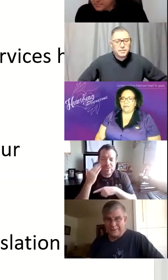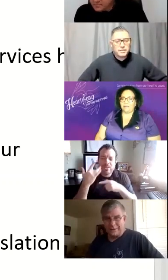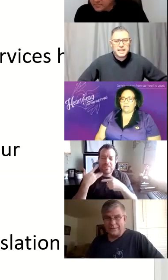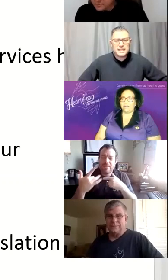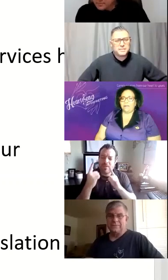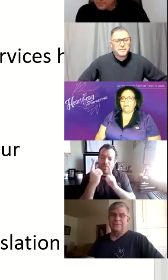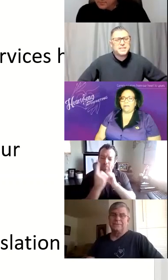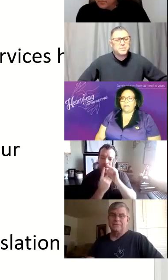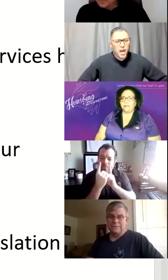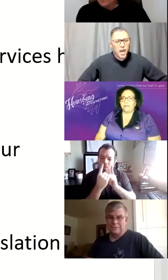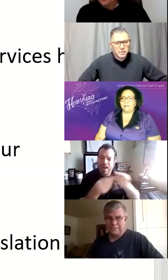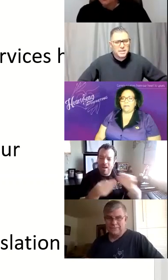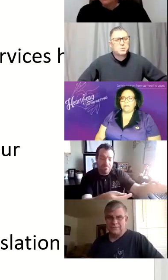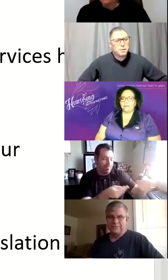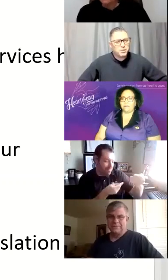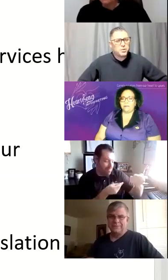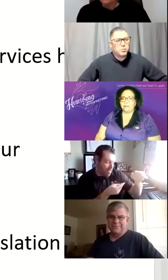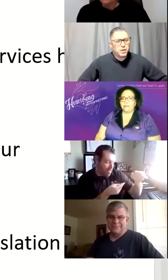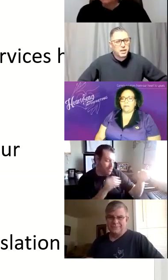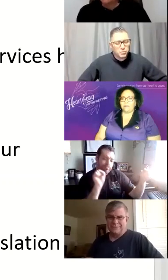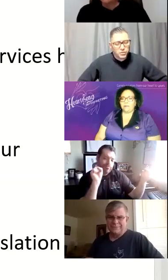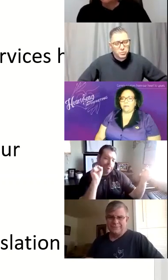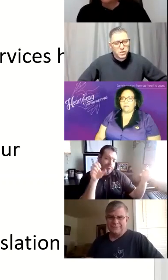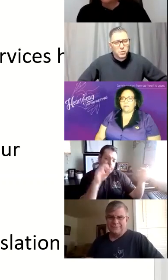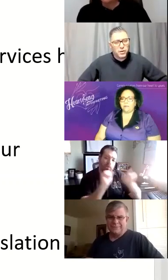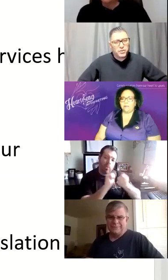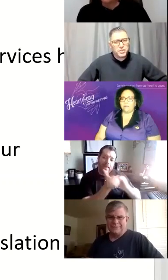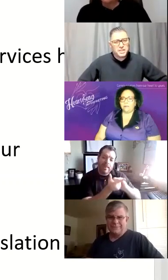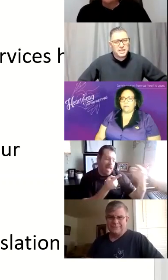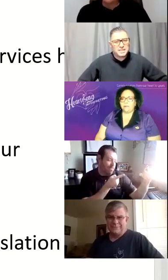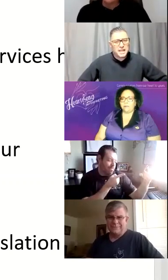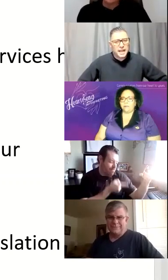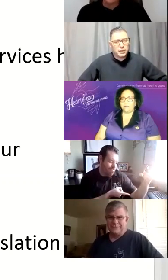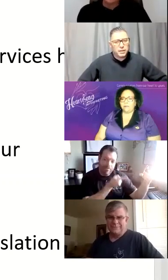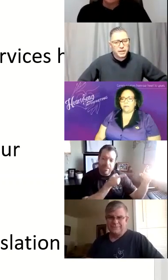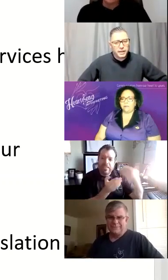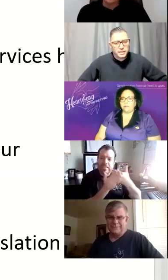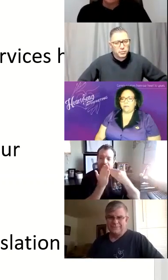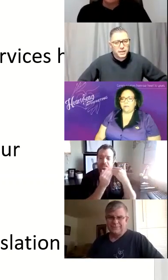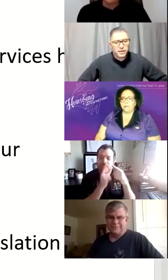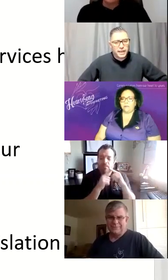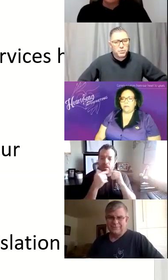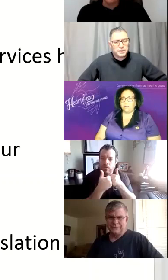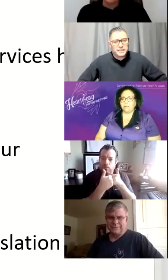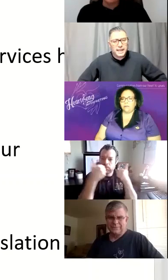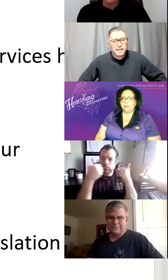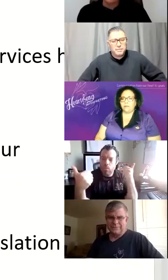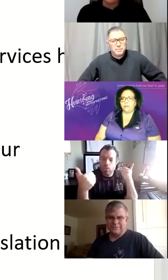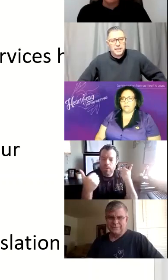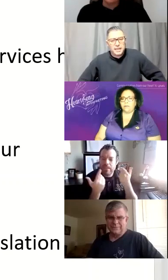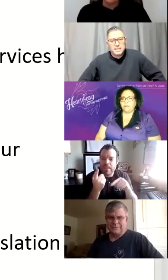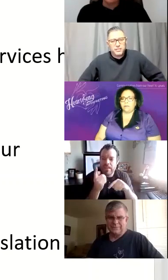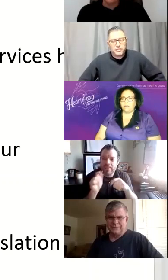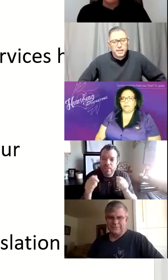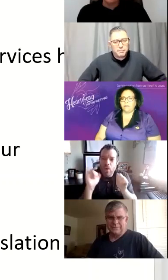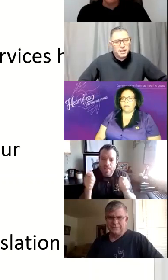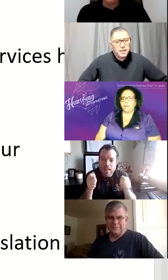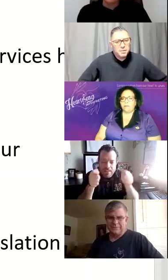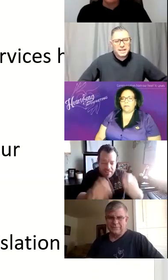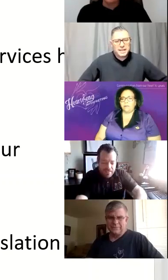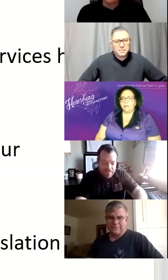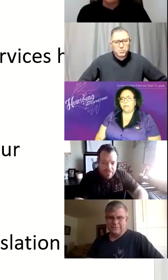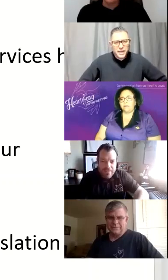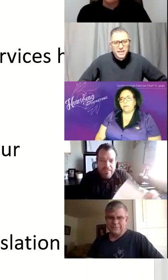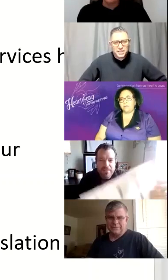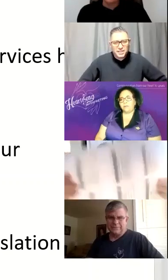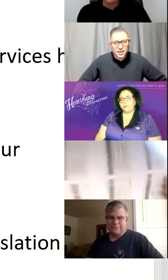I've seen some documents where people are doing one-on-one. They're just kind of signing what it is in whatever language that they have and making it easier for them. But